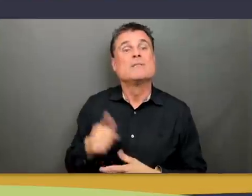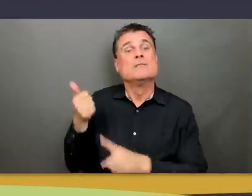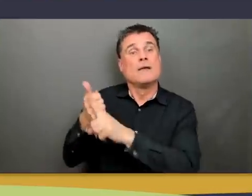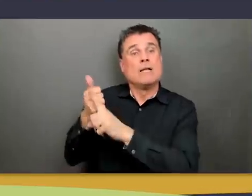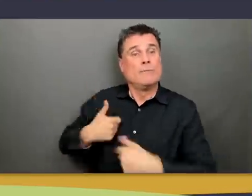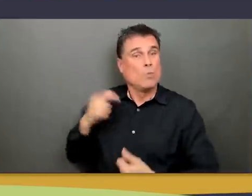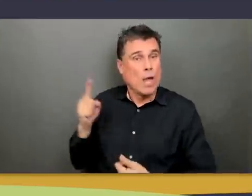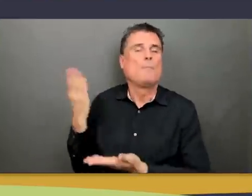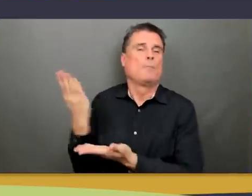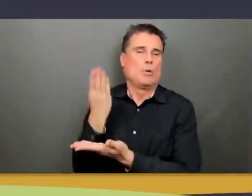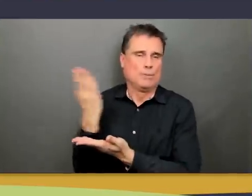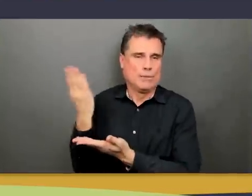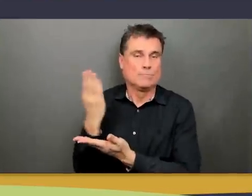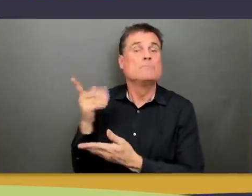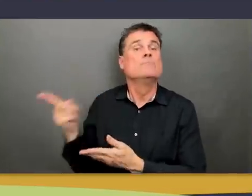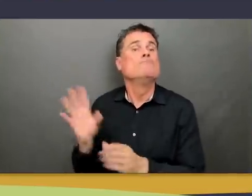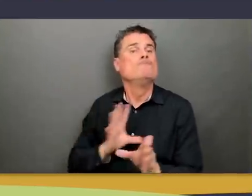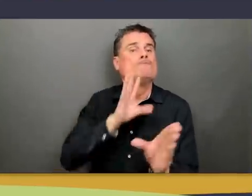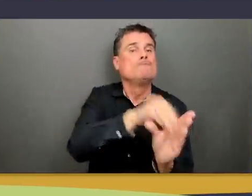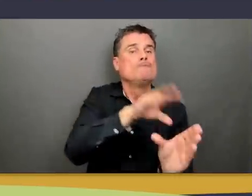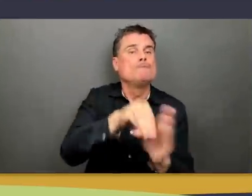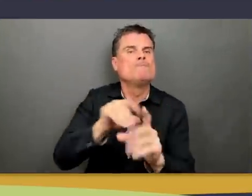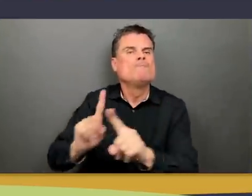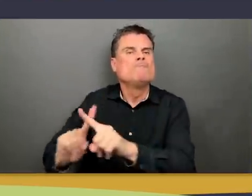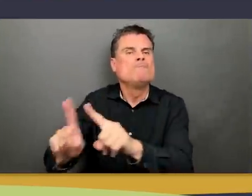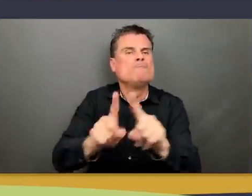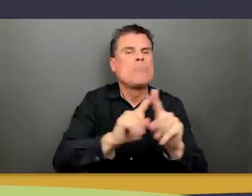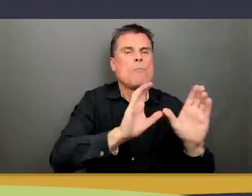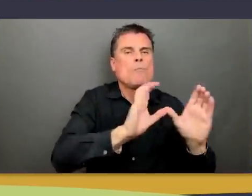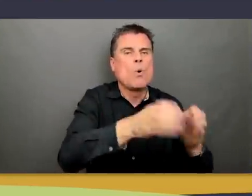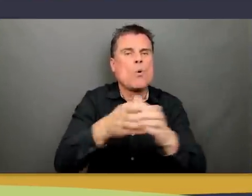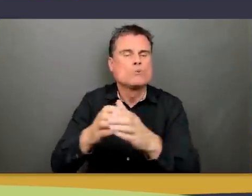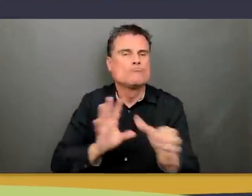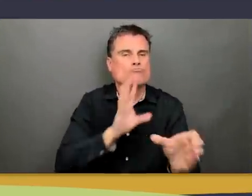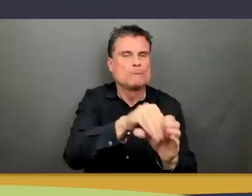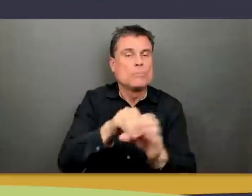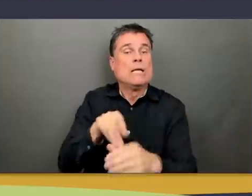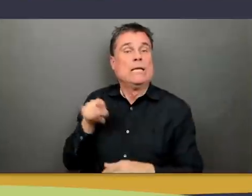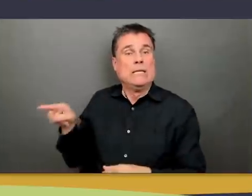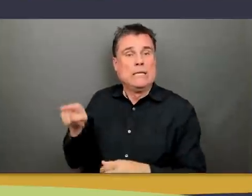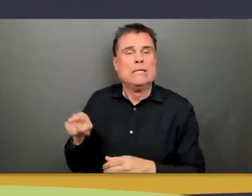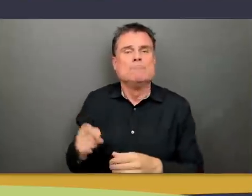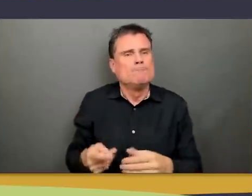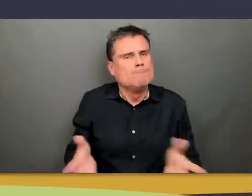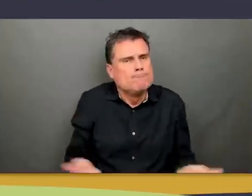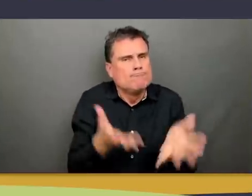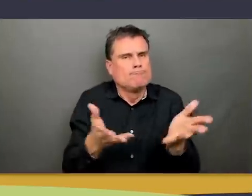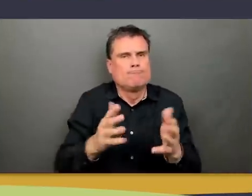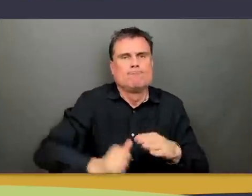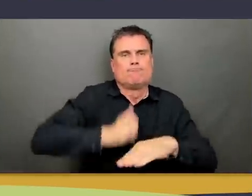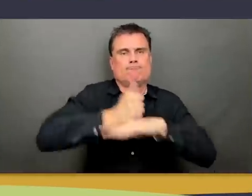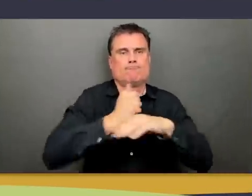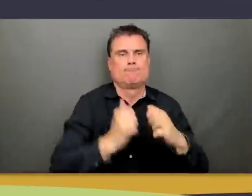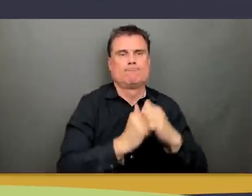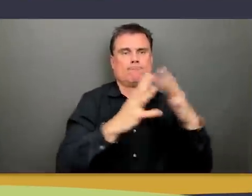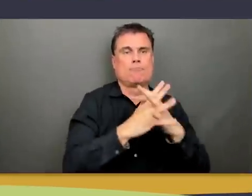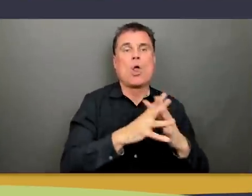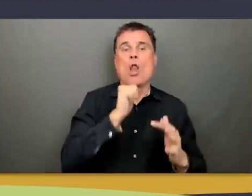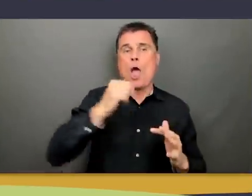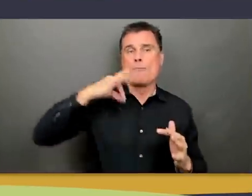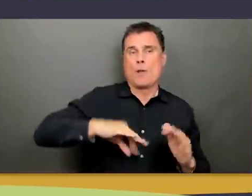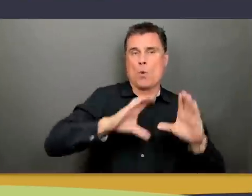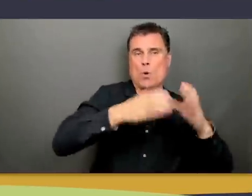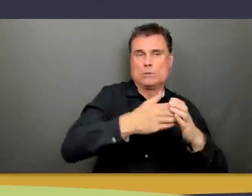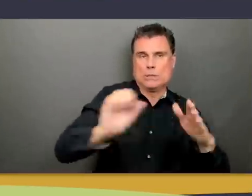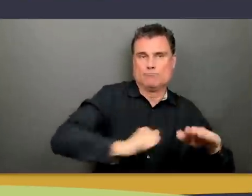youth, encourage anti-racist action, and engage the community in intercultural conversation. It's great to